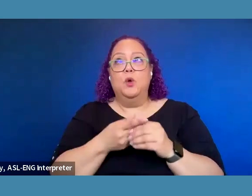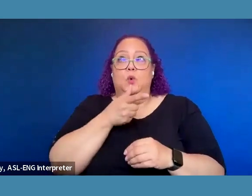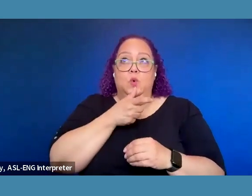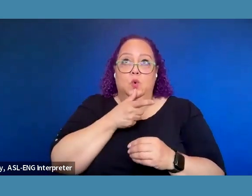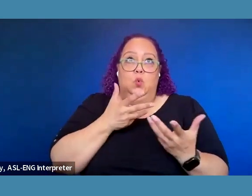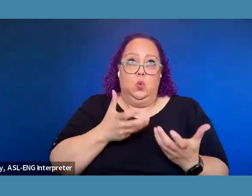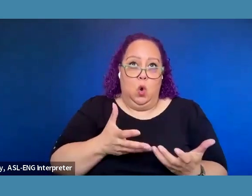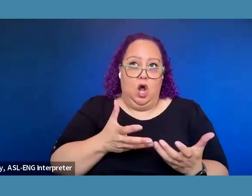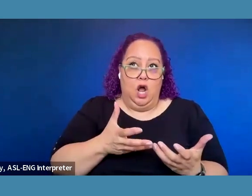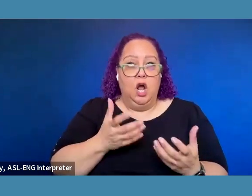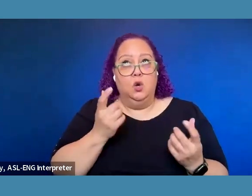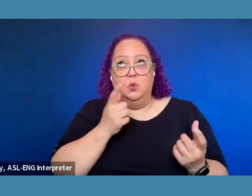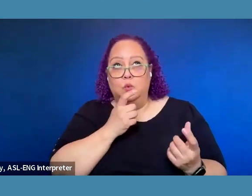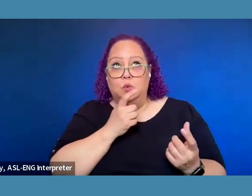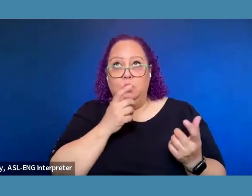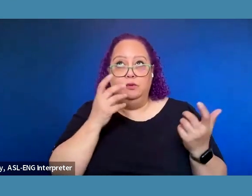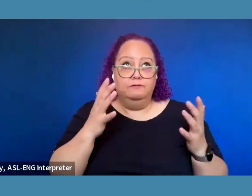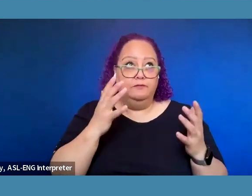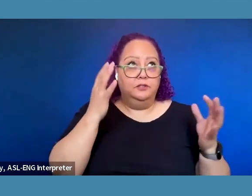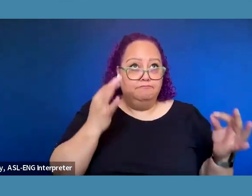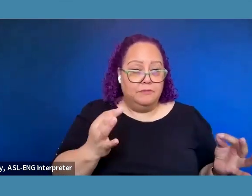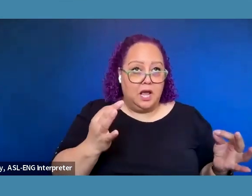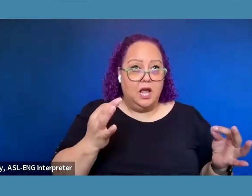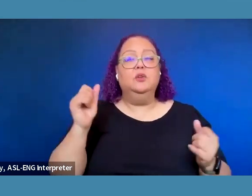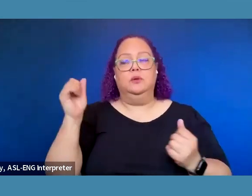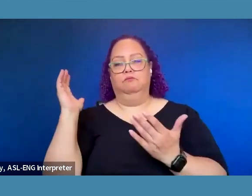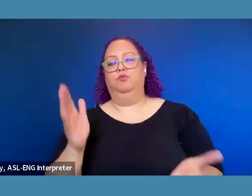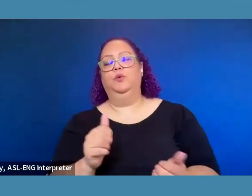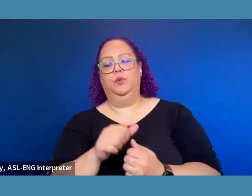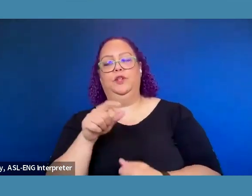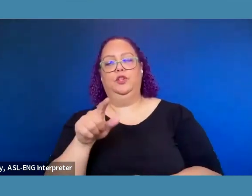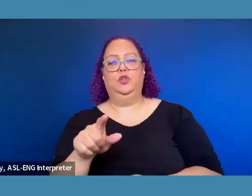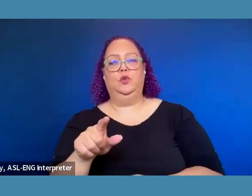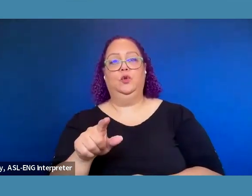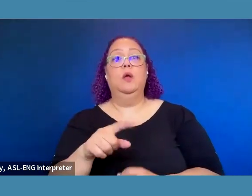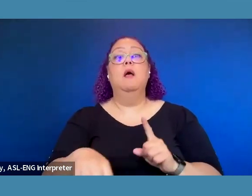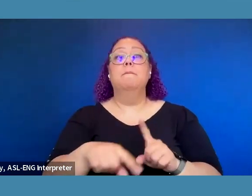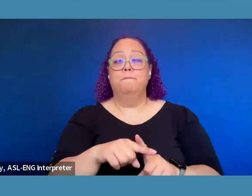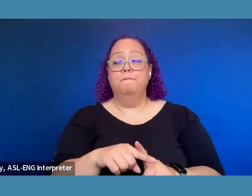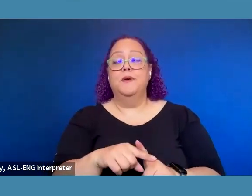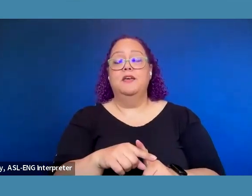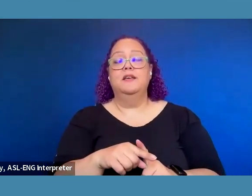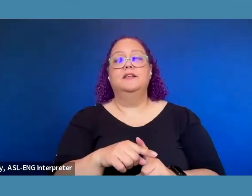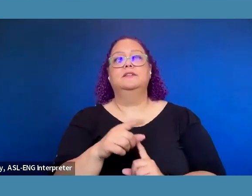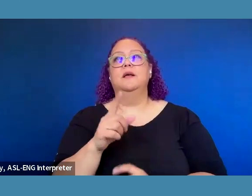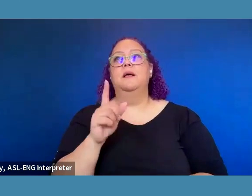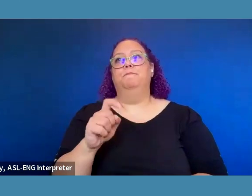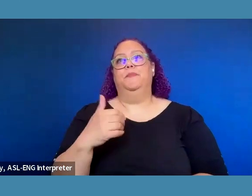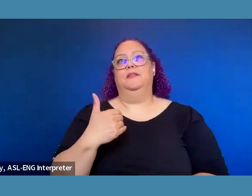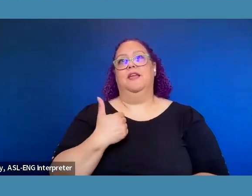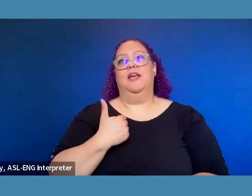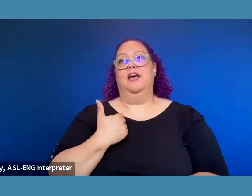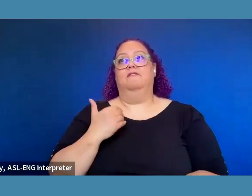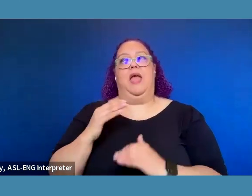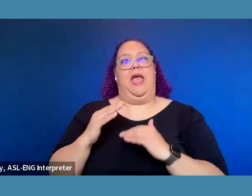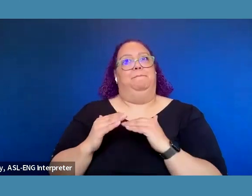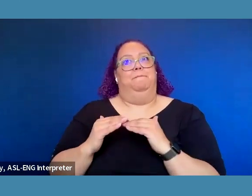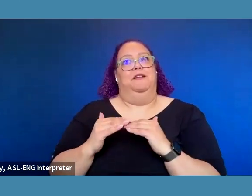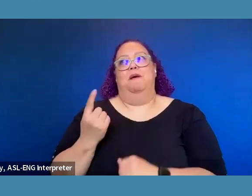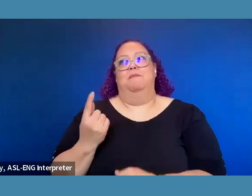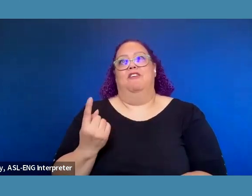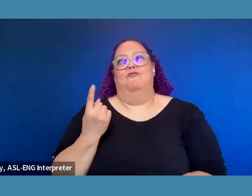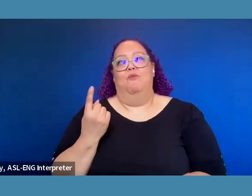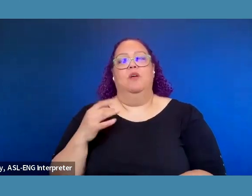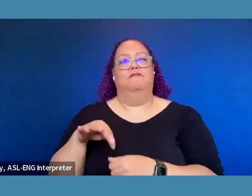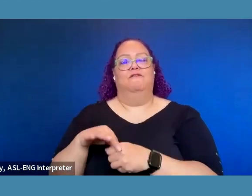with you. And then, as I said, there must be at least one voting machine in every polling place that's accessible to